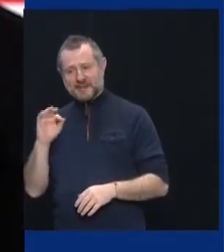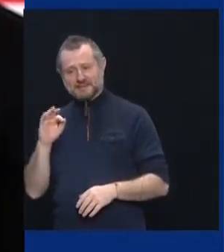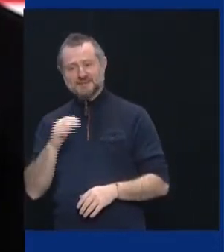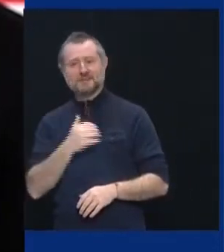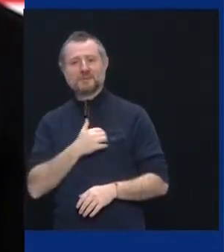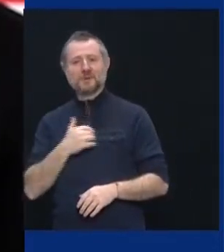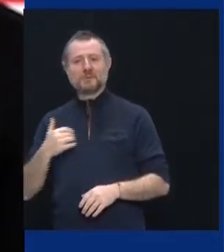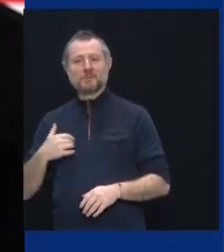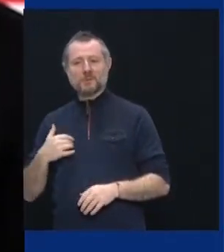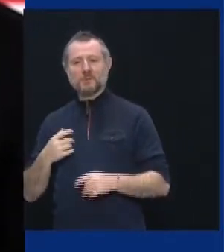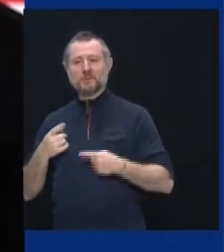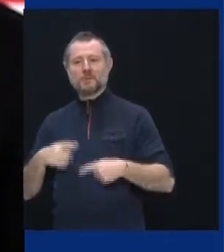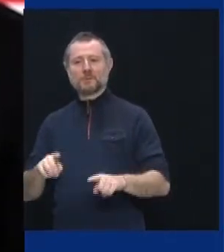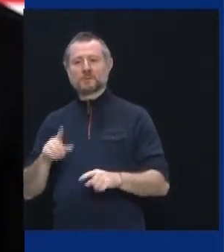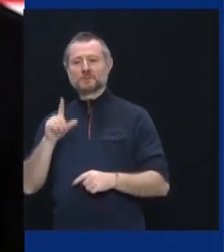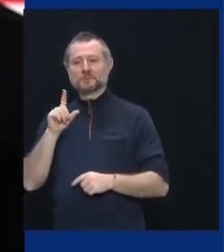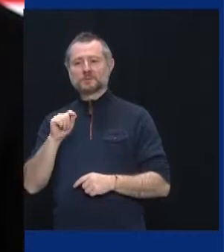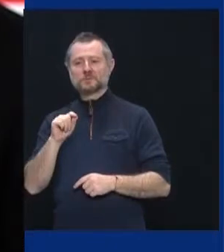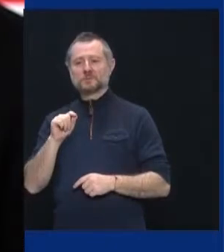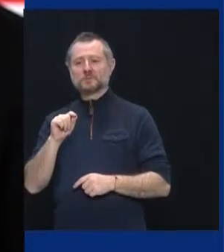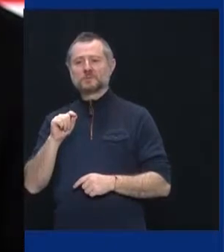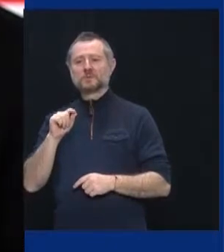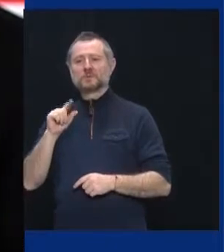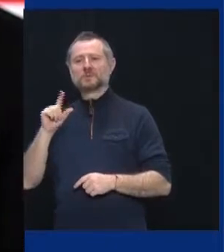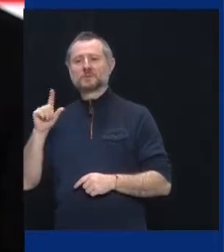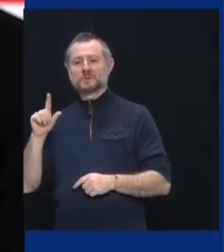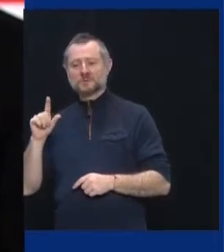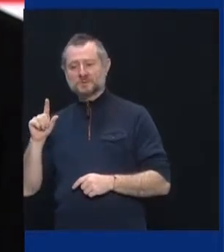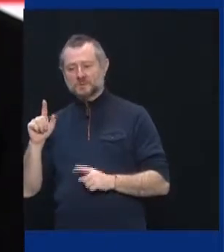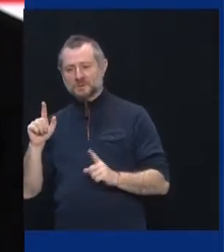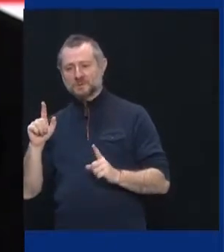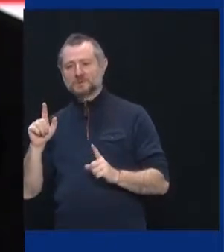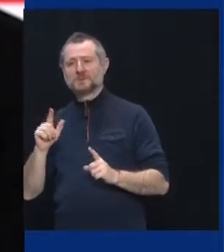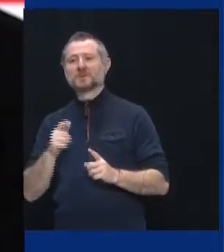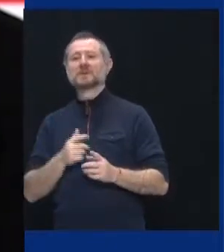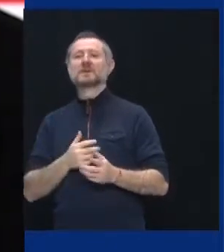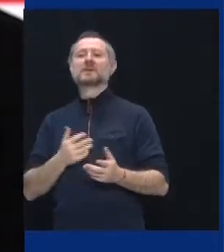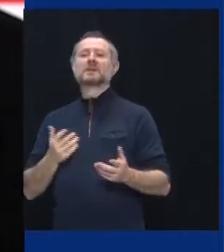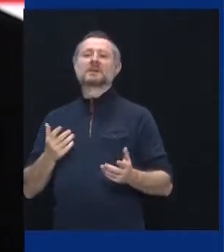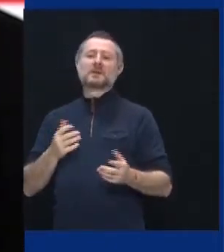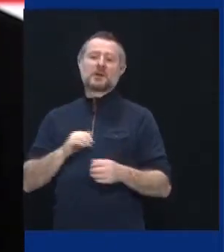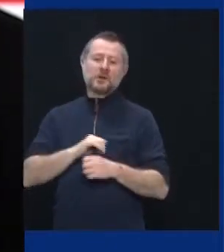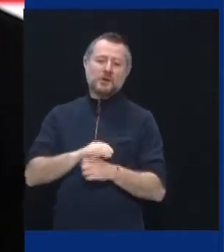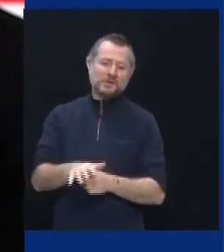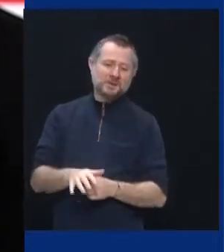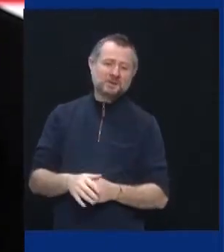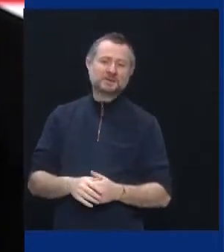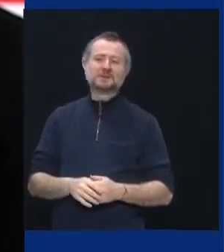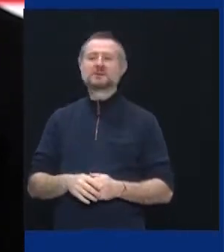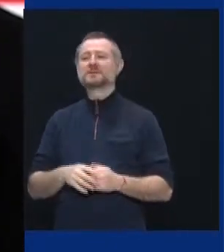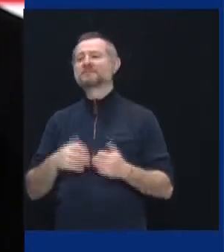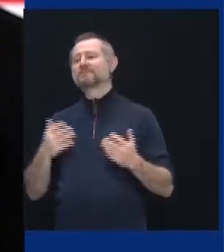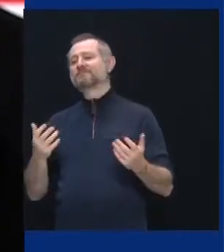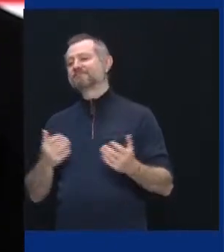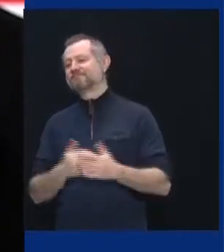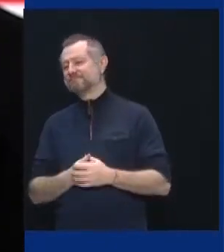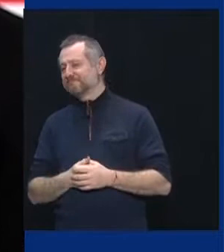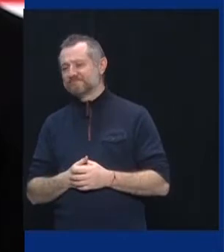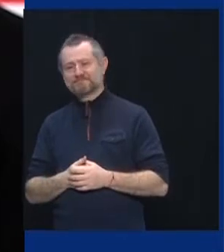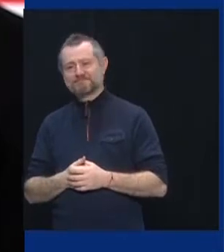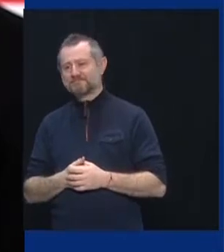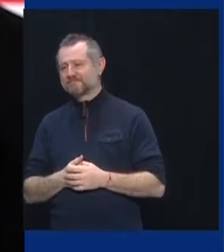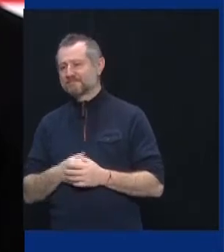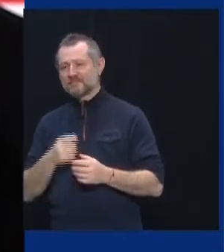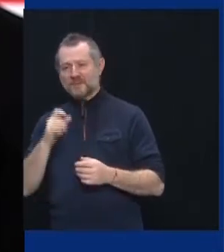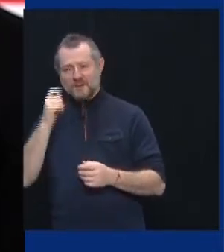2021 and 16 to the COVID-19 virus, to myself, of this church, to governor of the state,